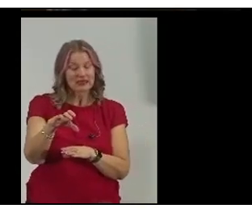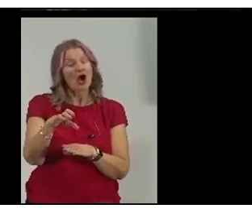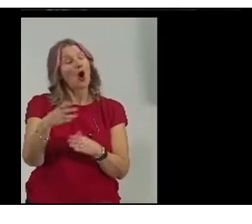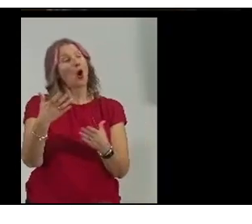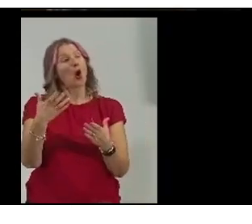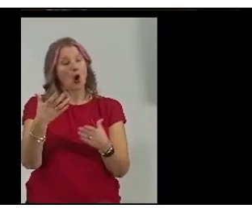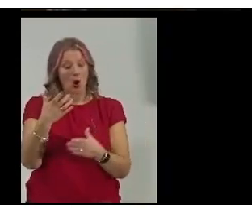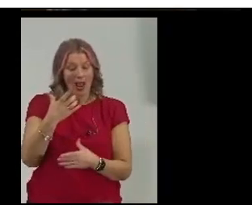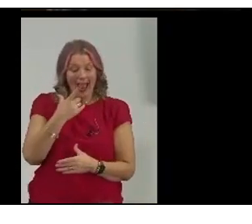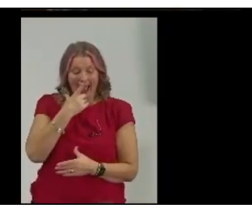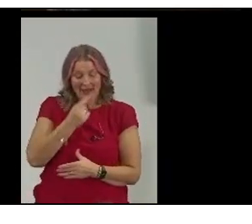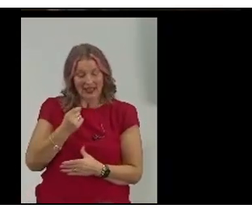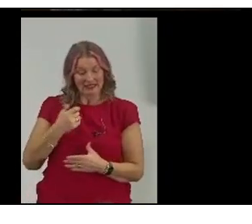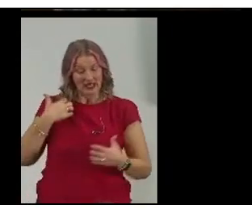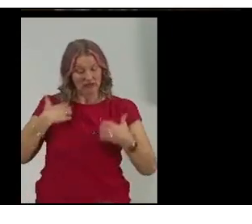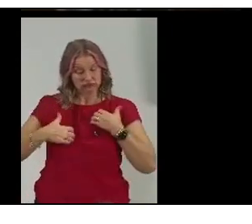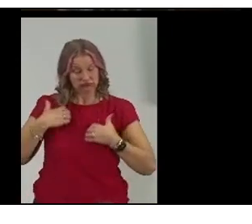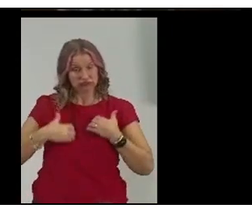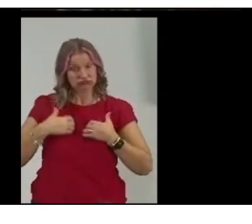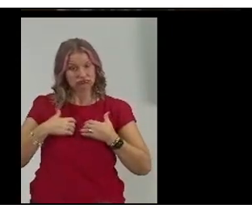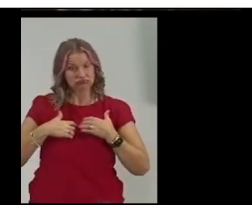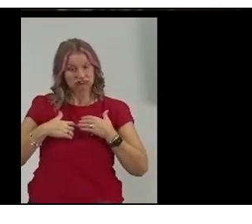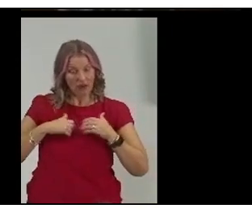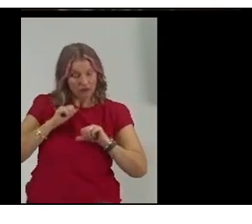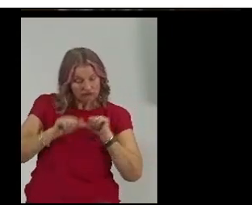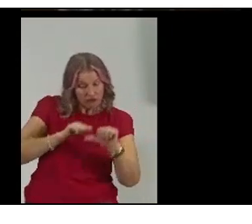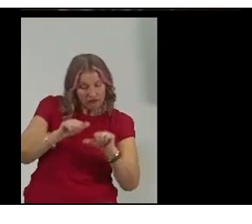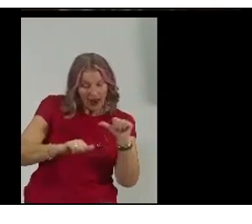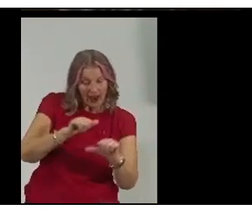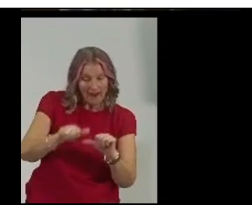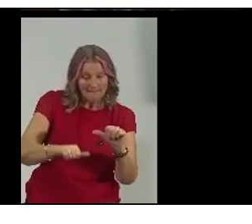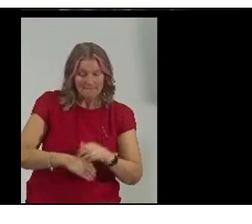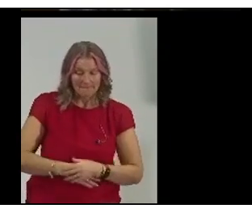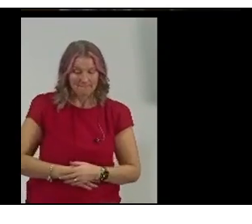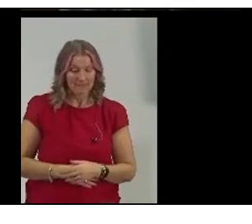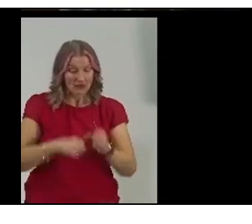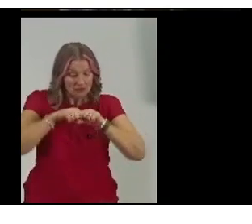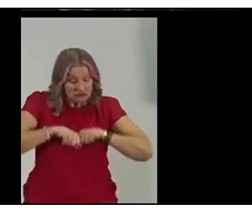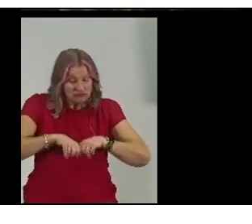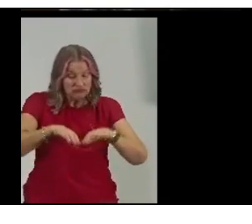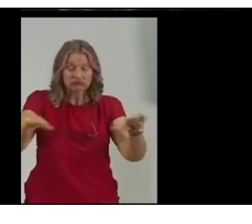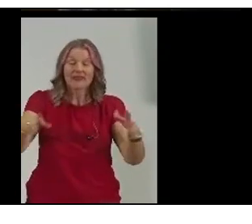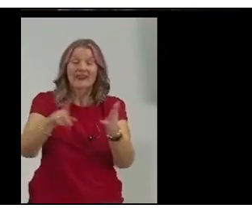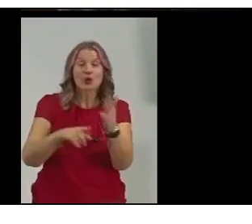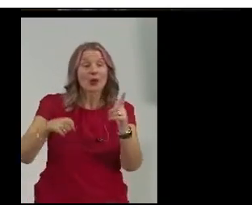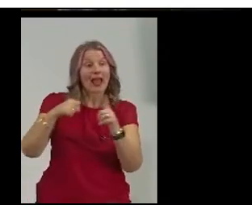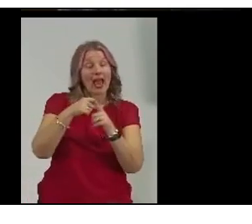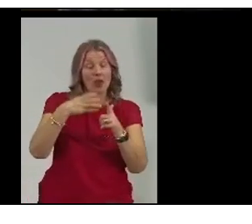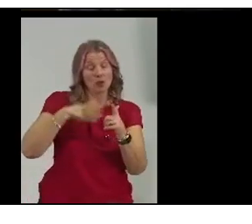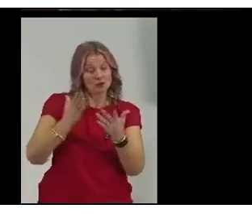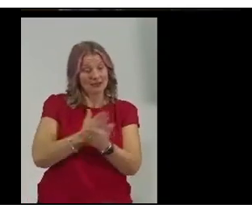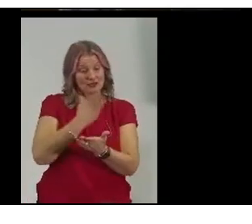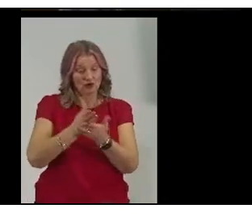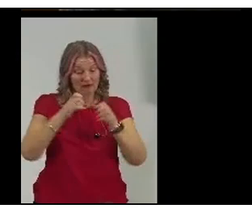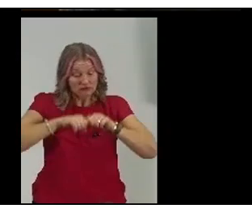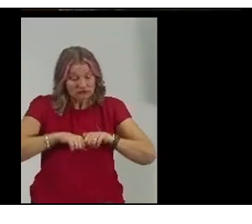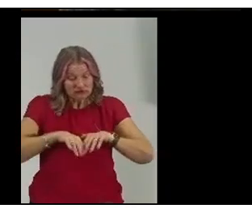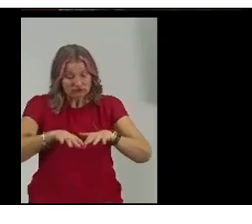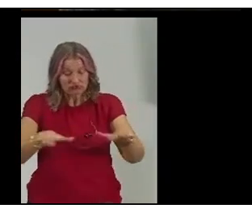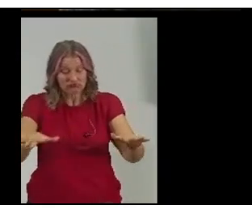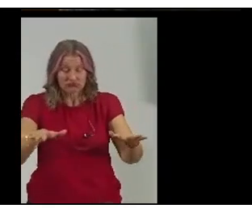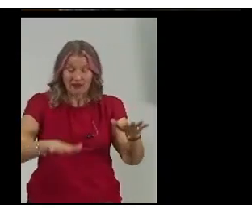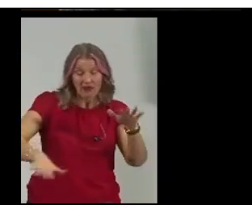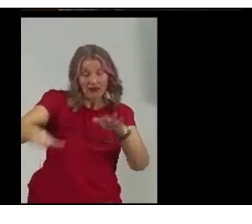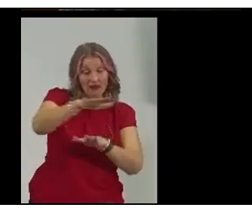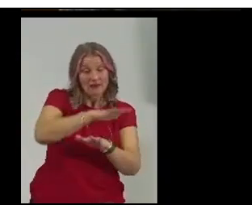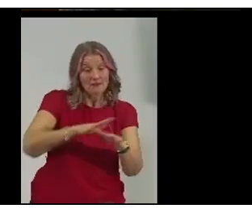being rolled out in India and Asia, and then coming to Middle East by middle of next year, which is to make sure the workplace adjustments incorporate all the